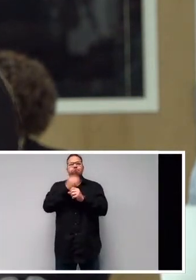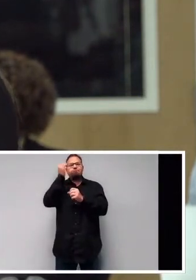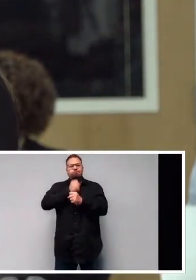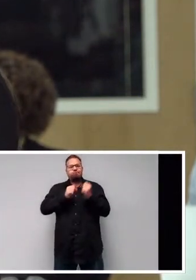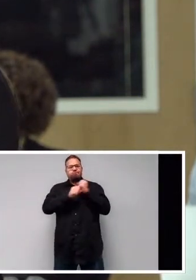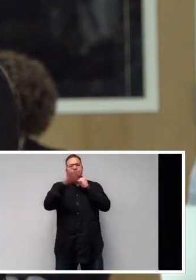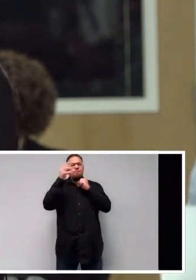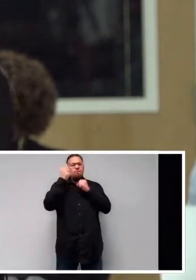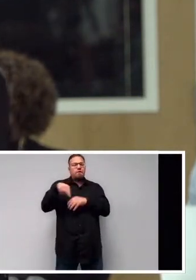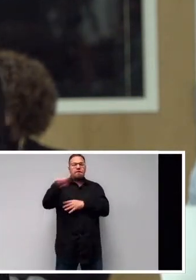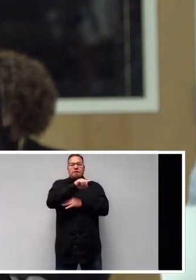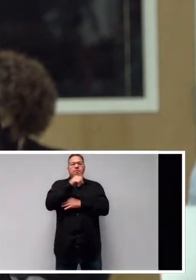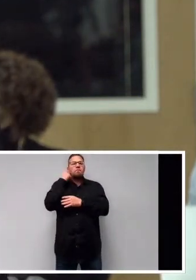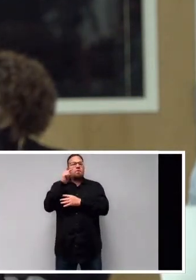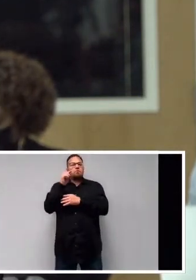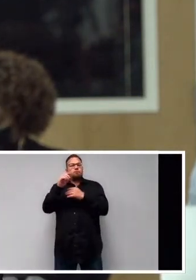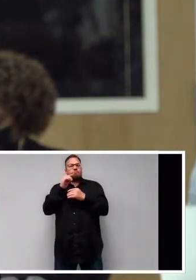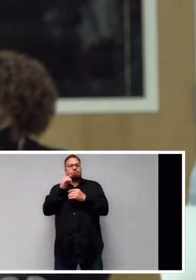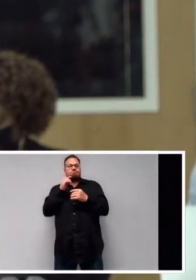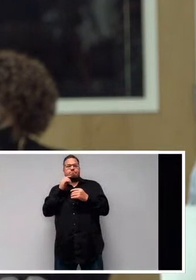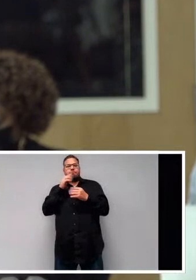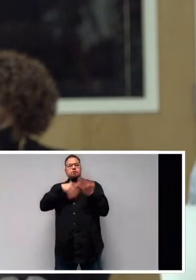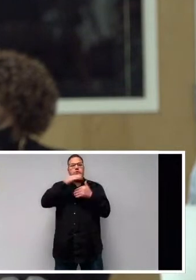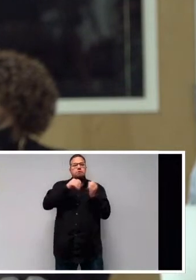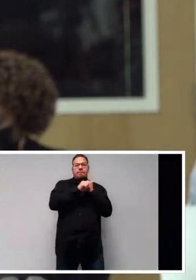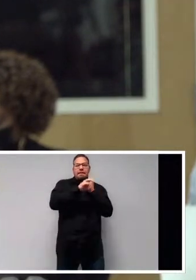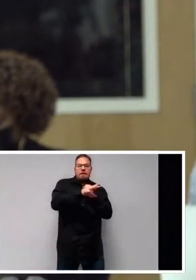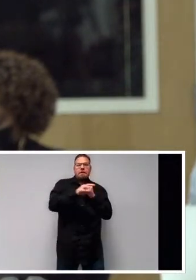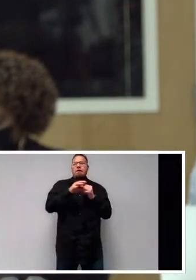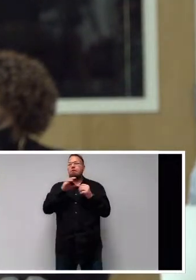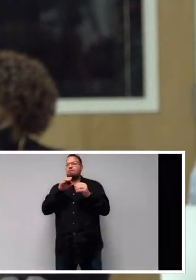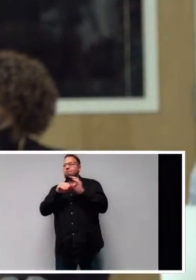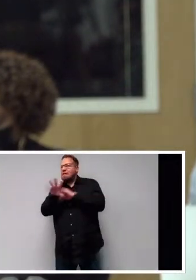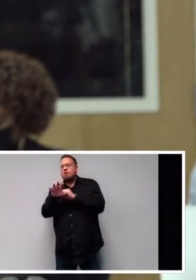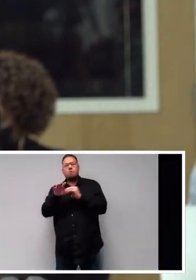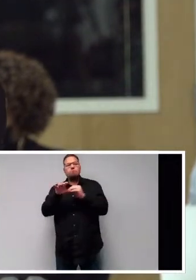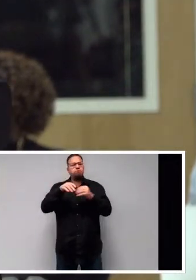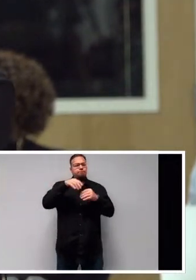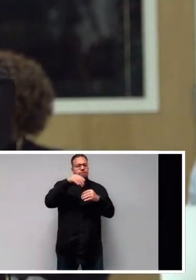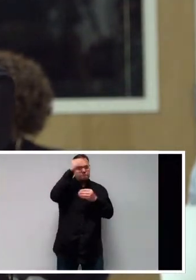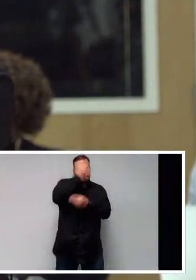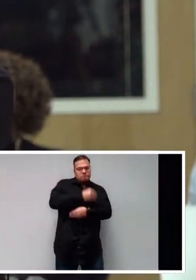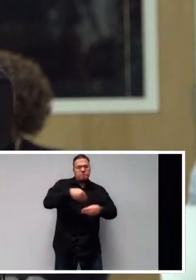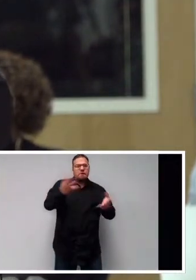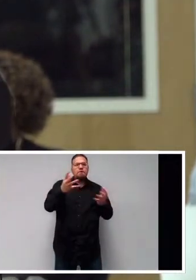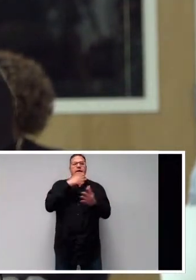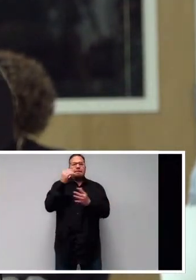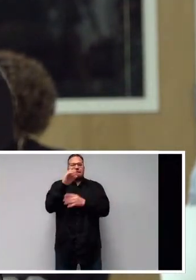their social media campaigns, short videos, newsletters, and digital marketing.